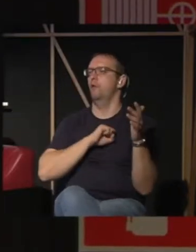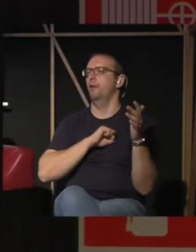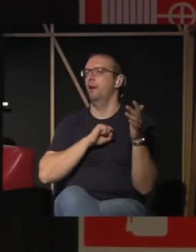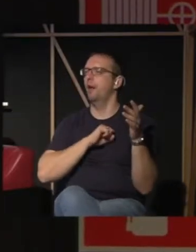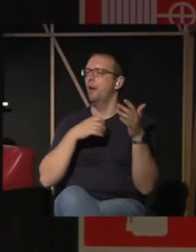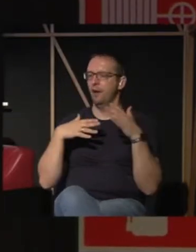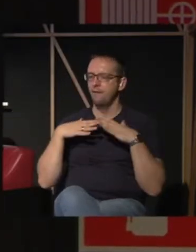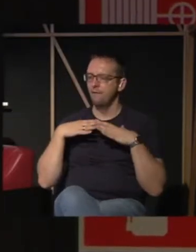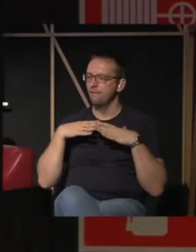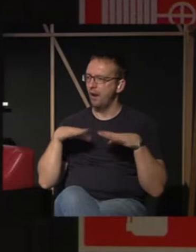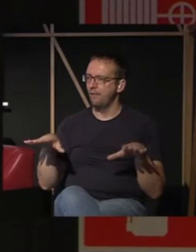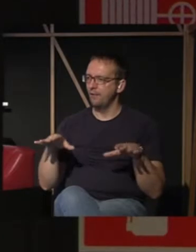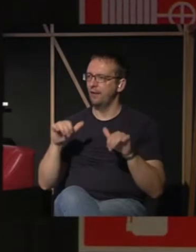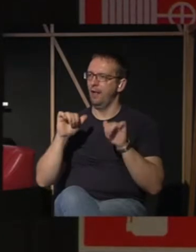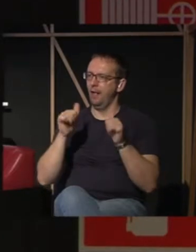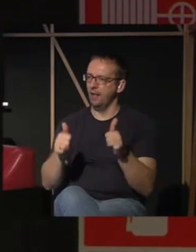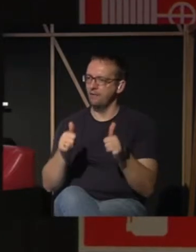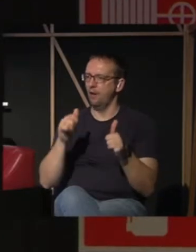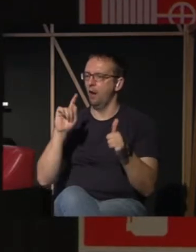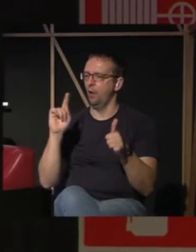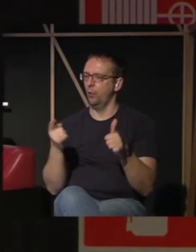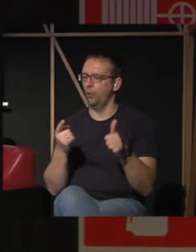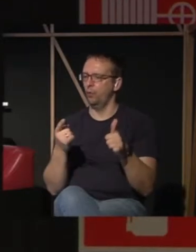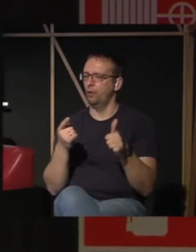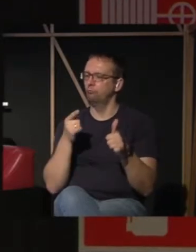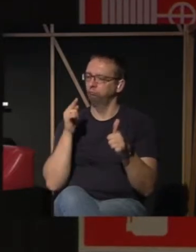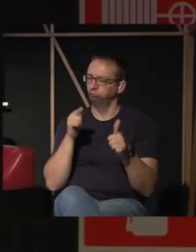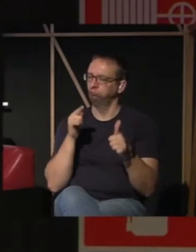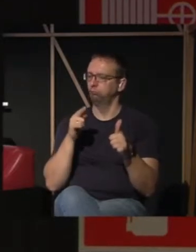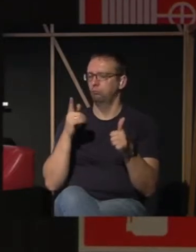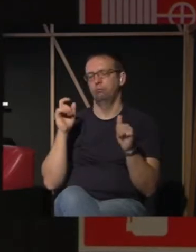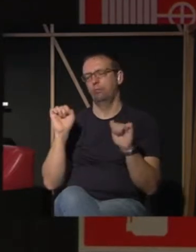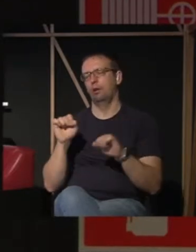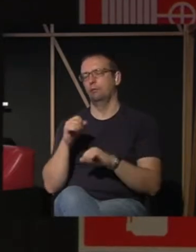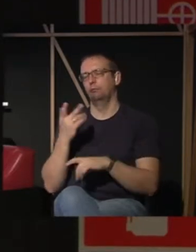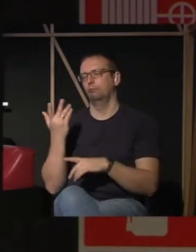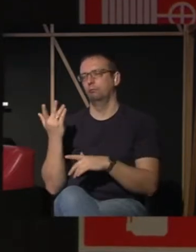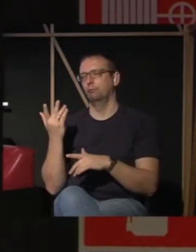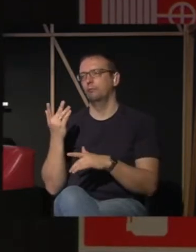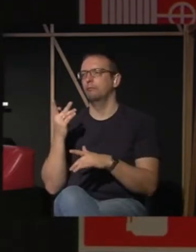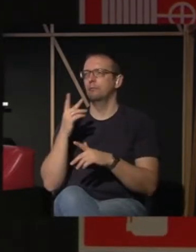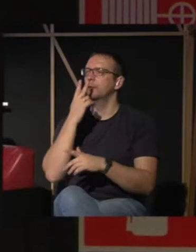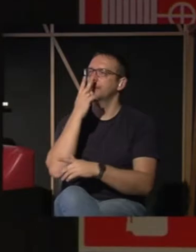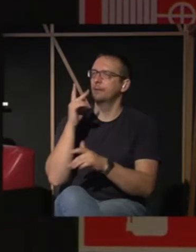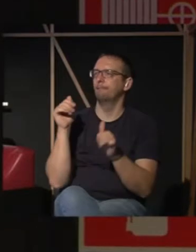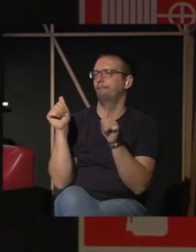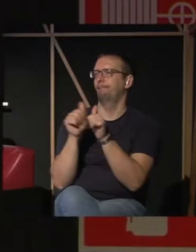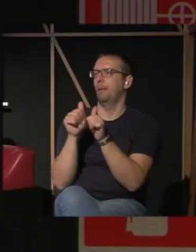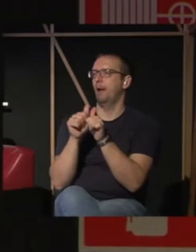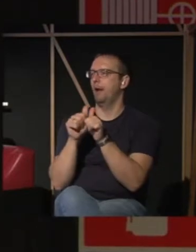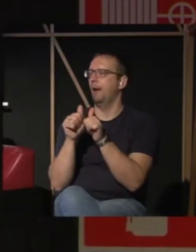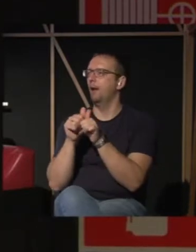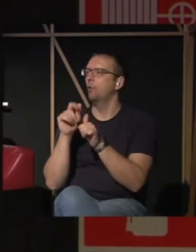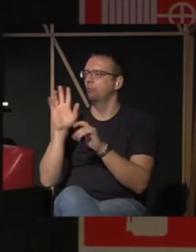in another capacity. The second and last photo in this slide is of the wheelchairs that were